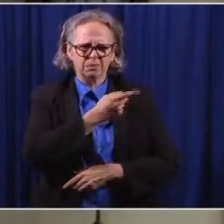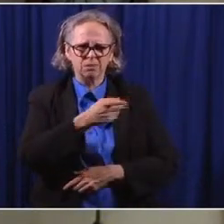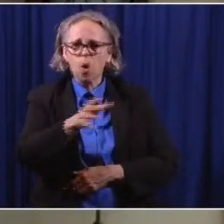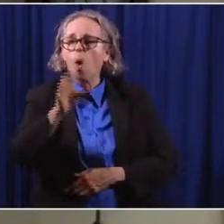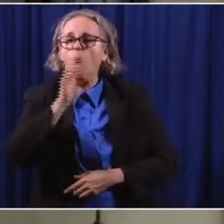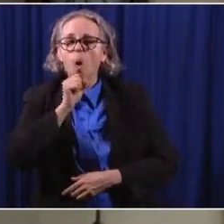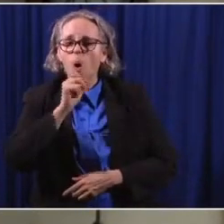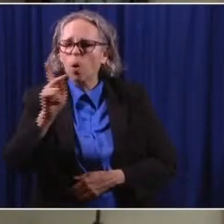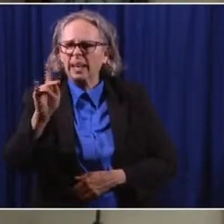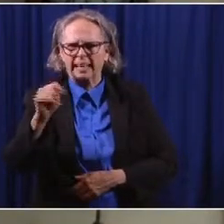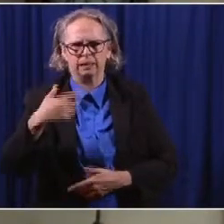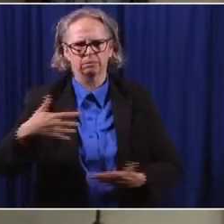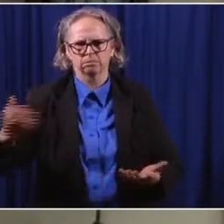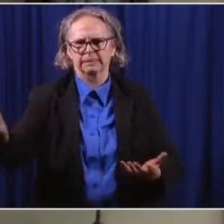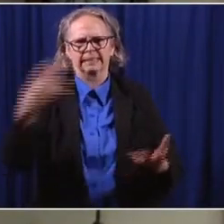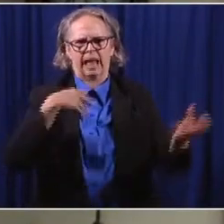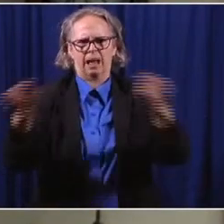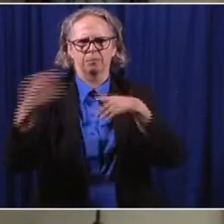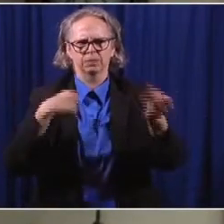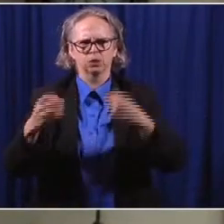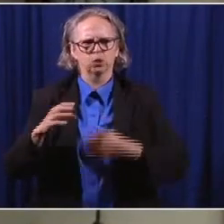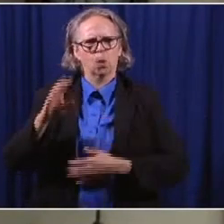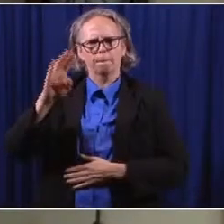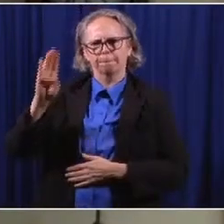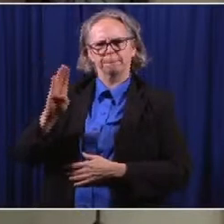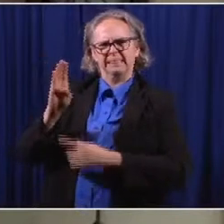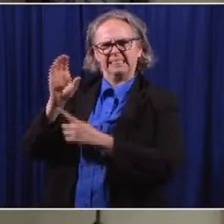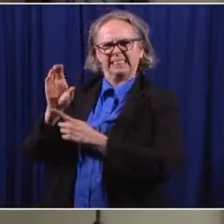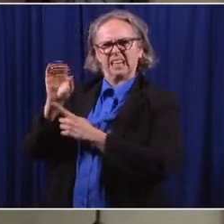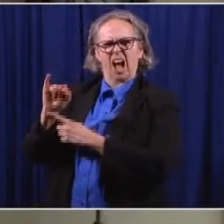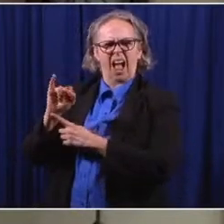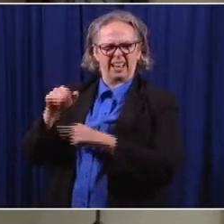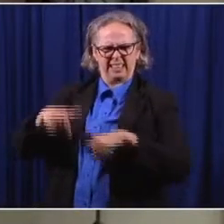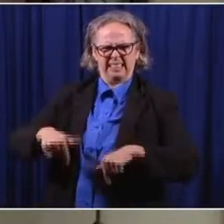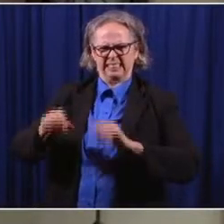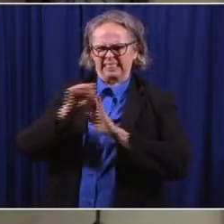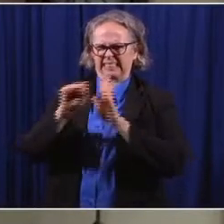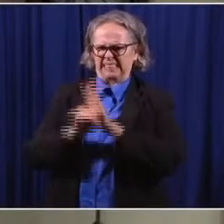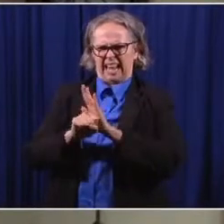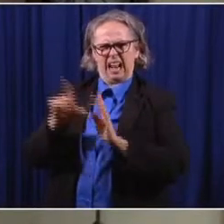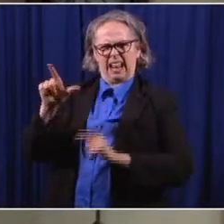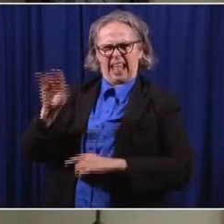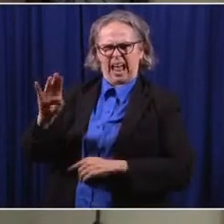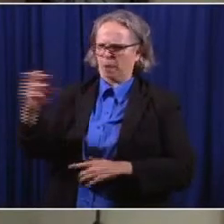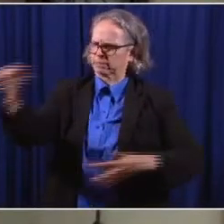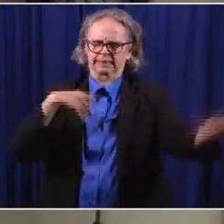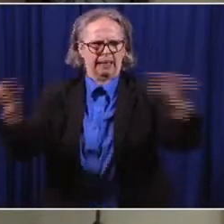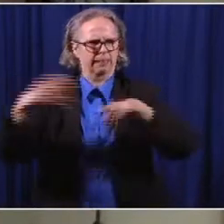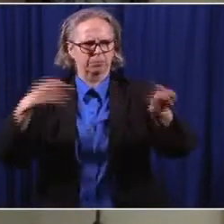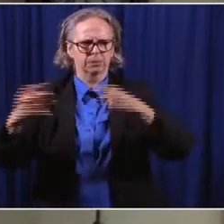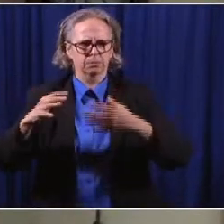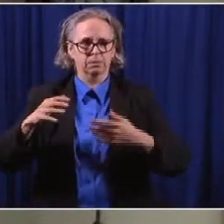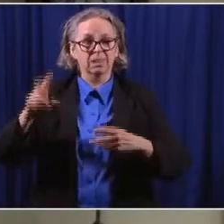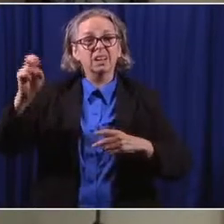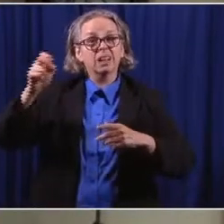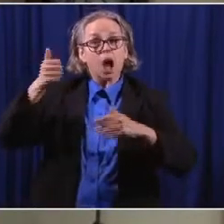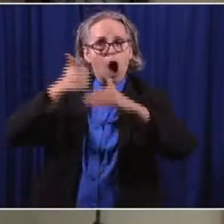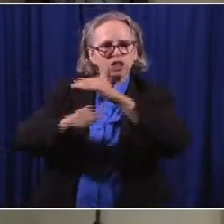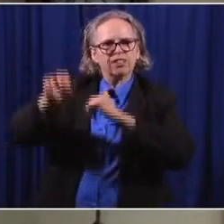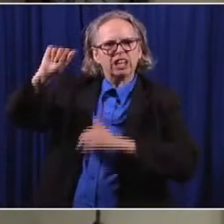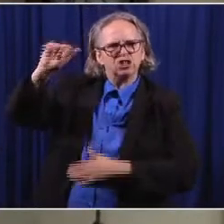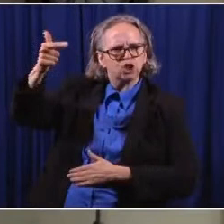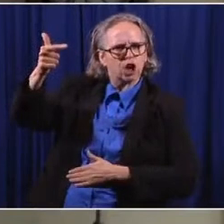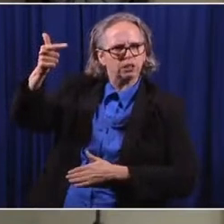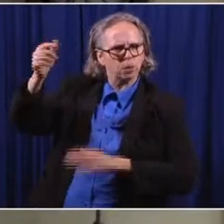into BCI, the State Crime Lab, which is a division of the Attorney General's office. We received over 14,000